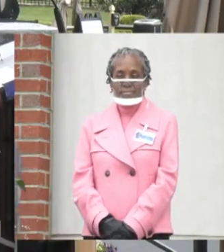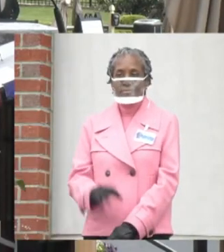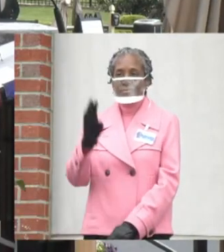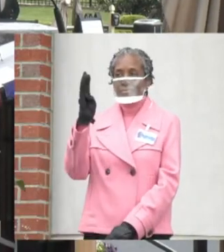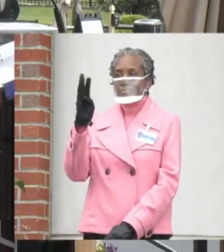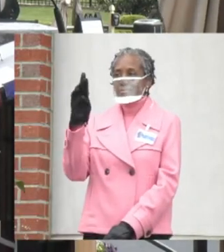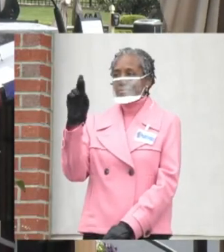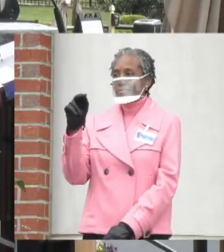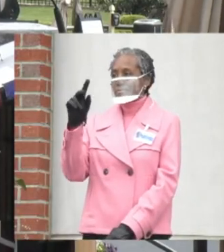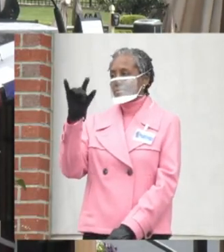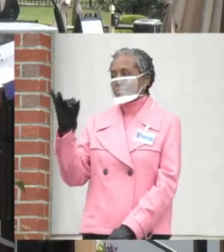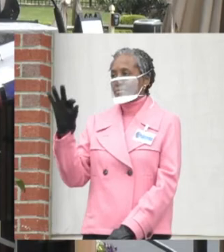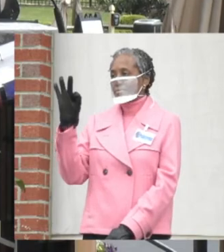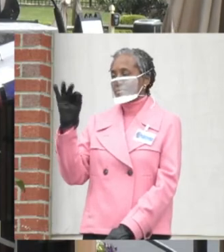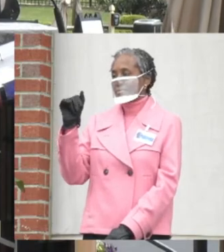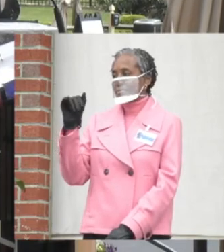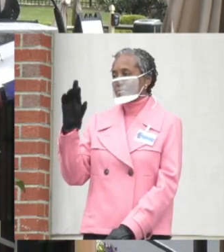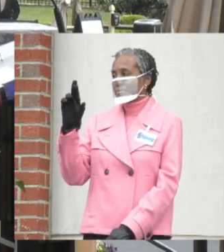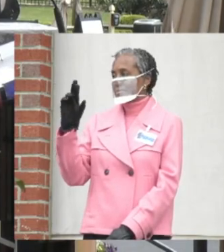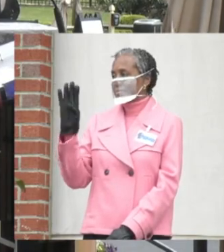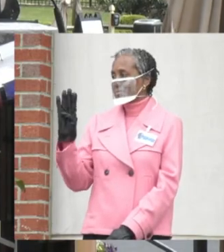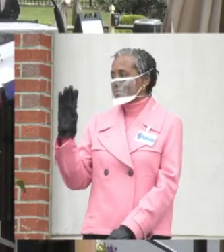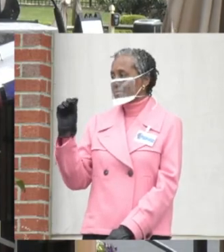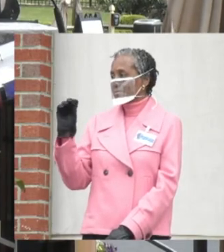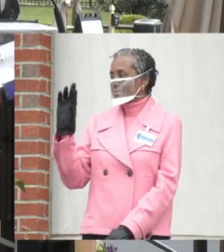Brittany Fambro, Baking and Pastry Arts.